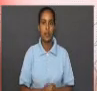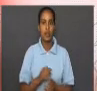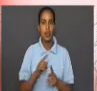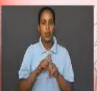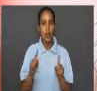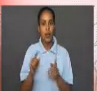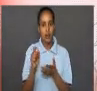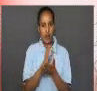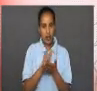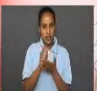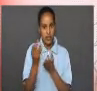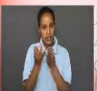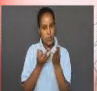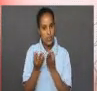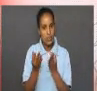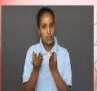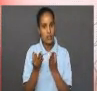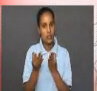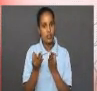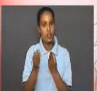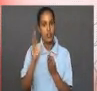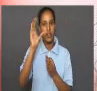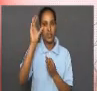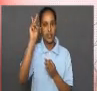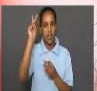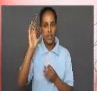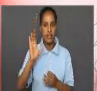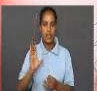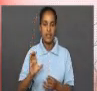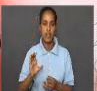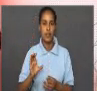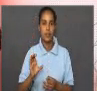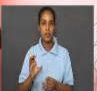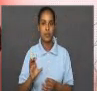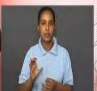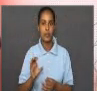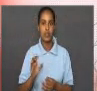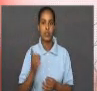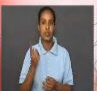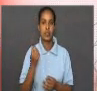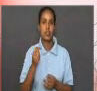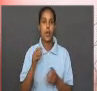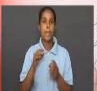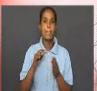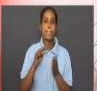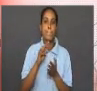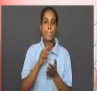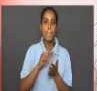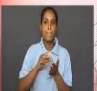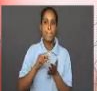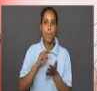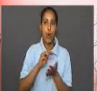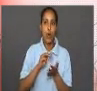While writing the expression for Kc, the molarities